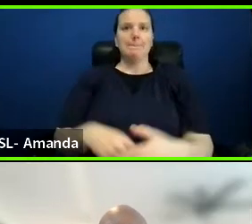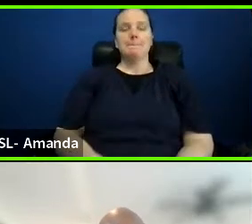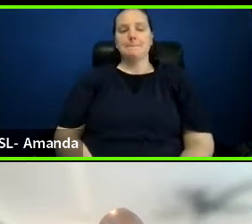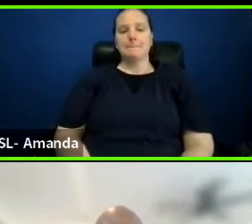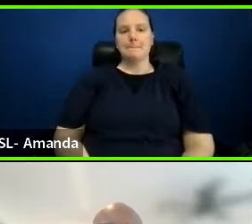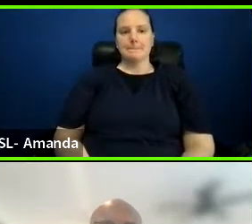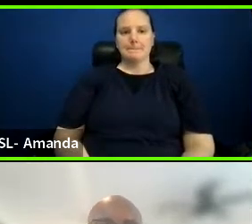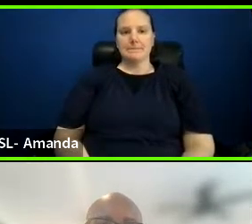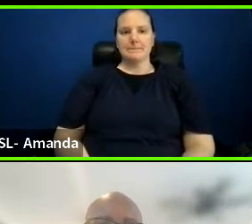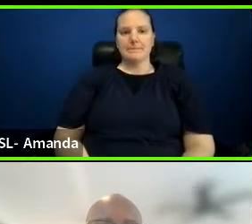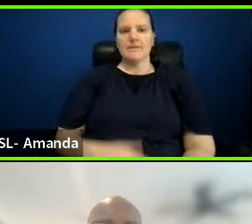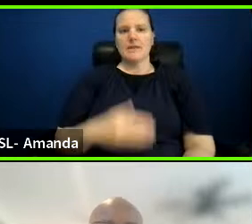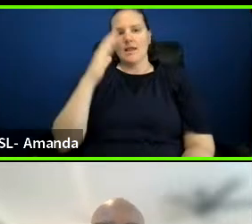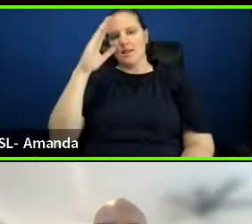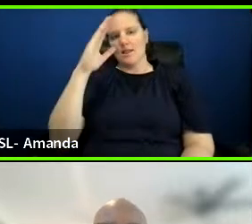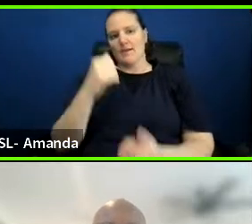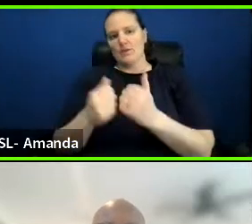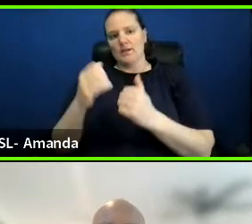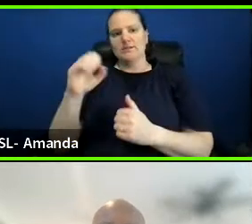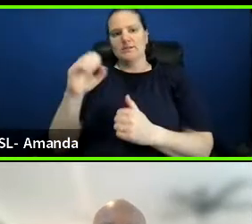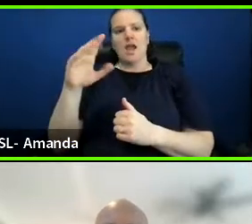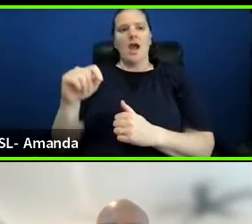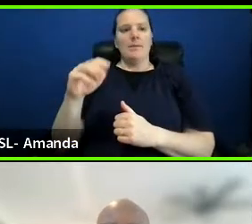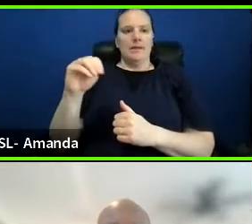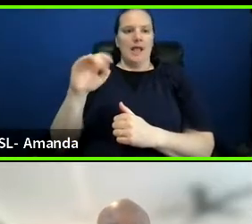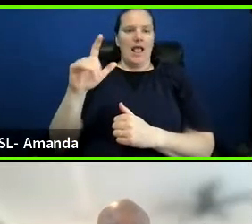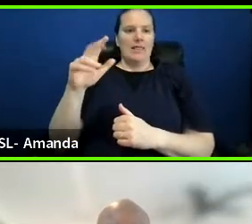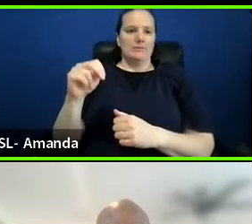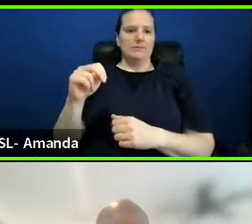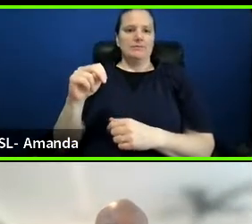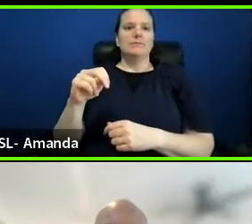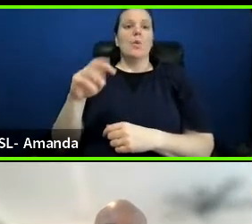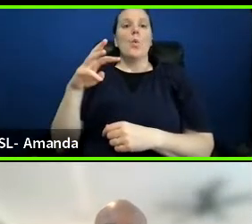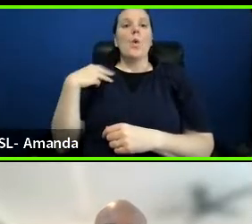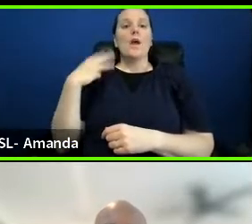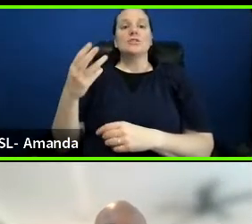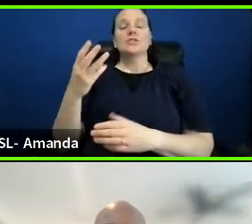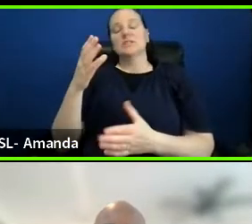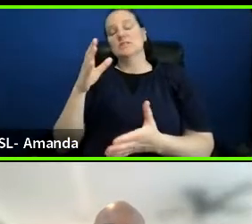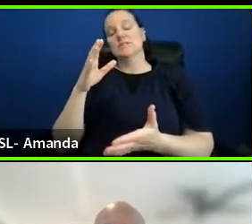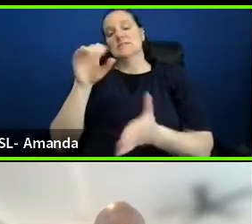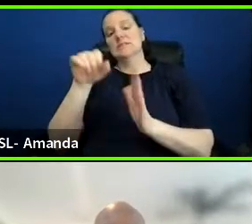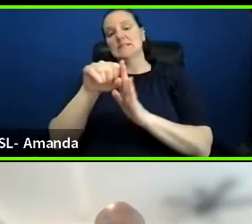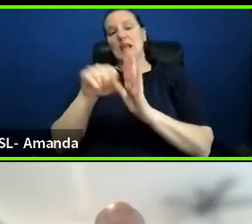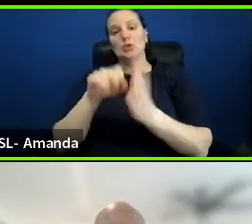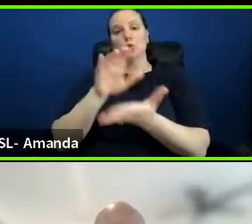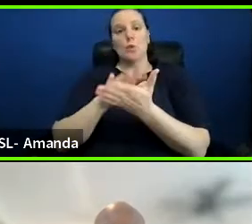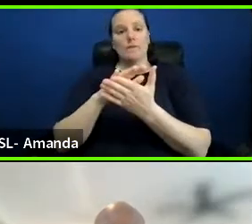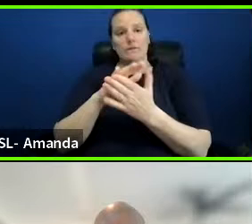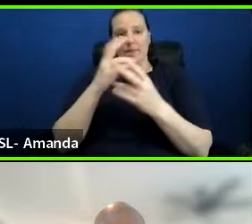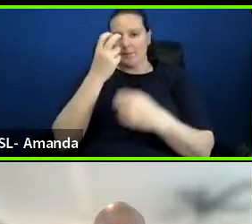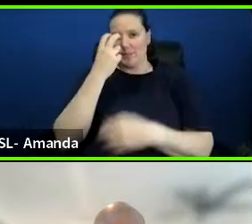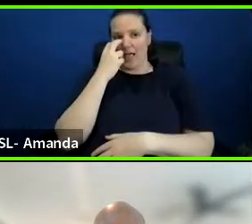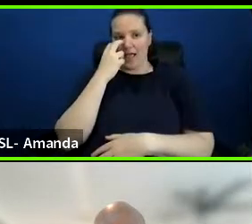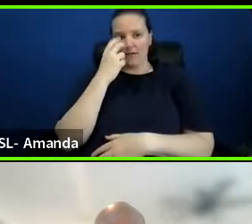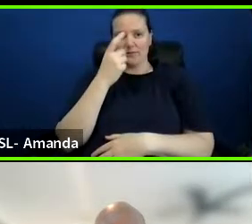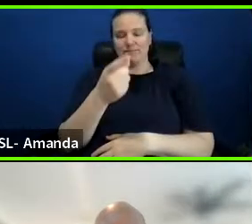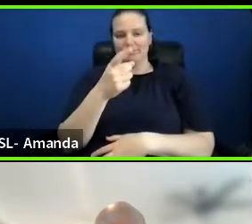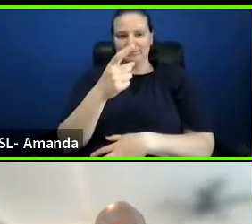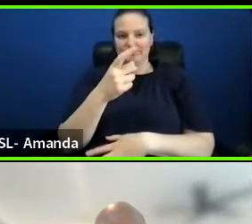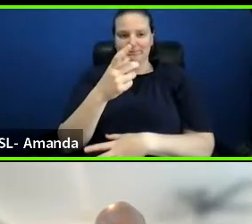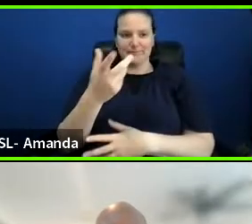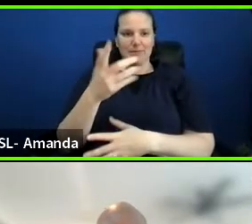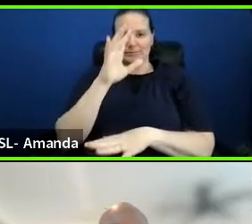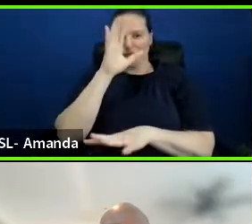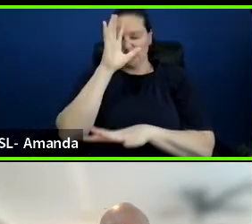Hey everybody, my name is Scott McCallum. I'm the superintendent of the Washington State School for the Blind, and I don't think there's a story behind my name. Sorry, I'm